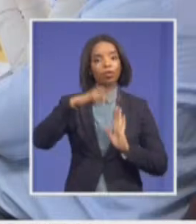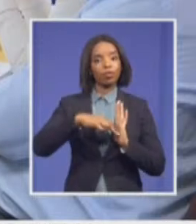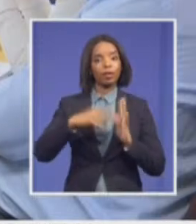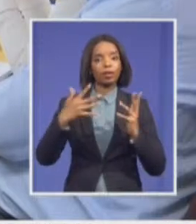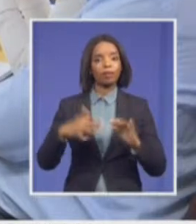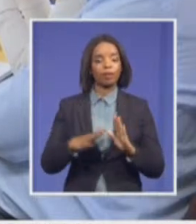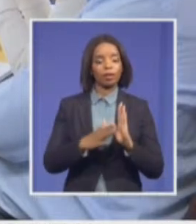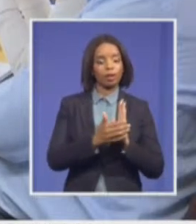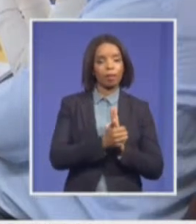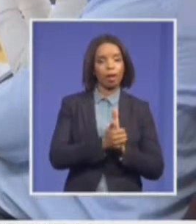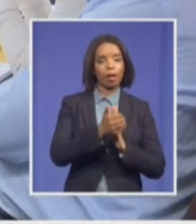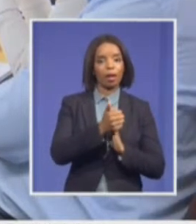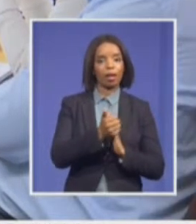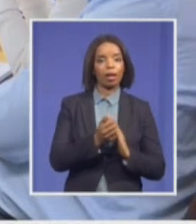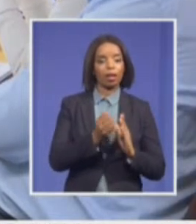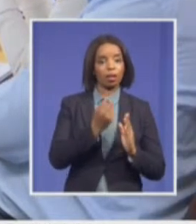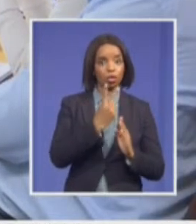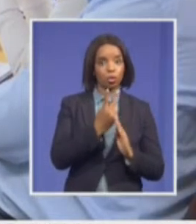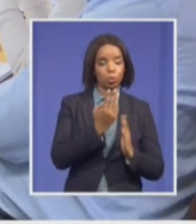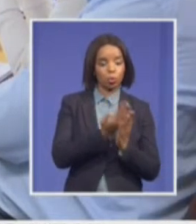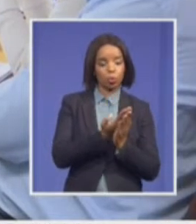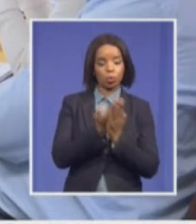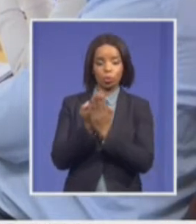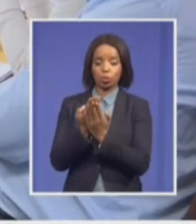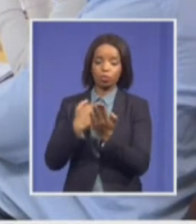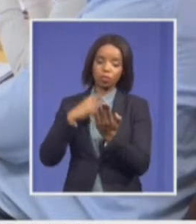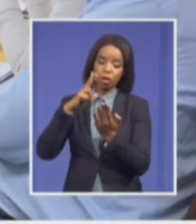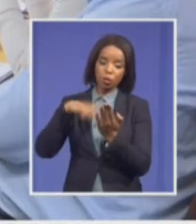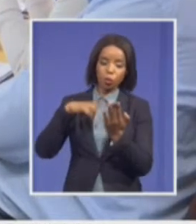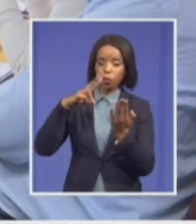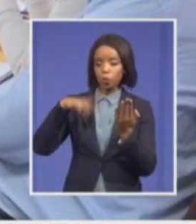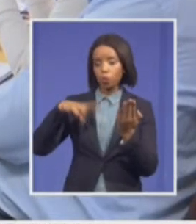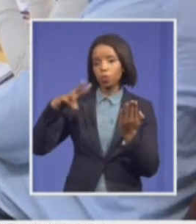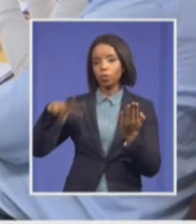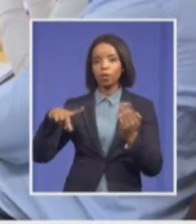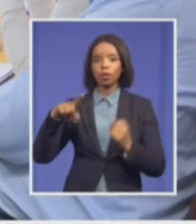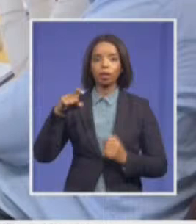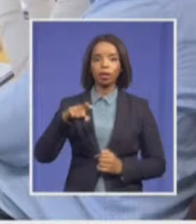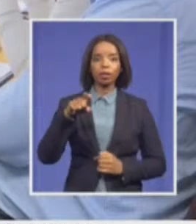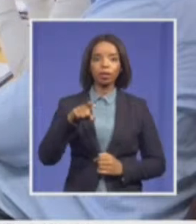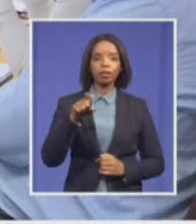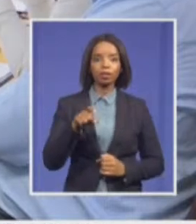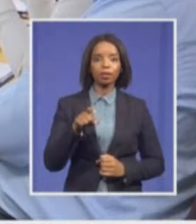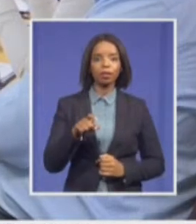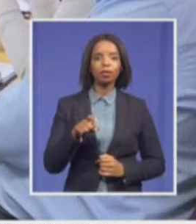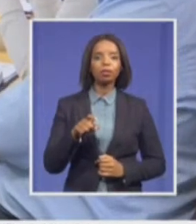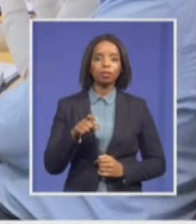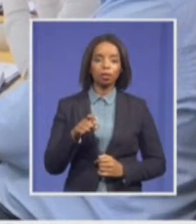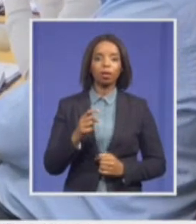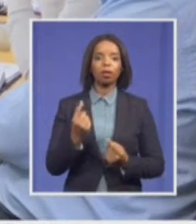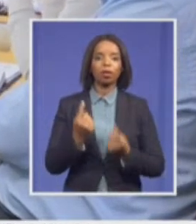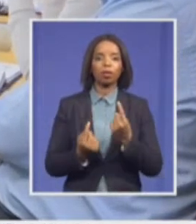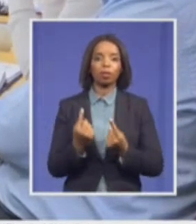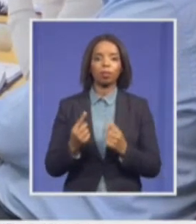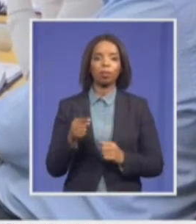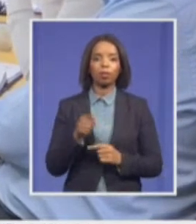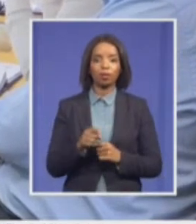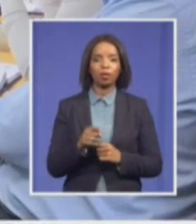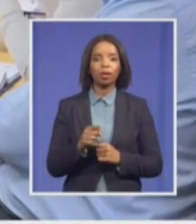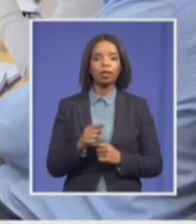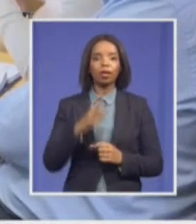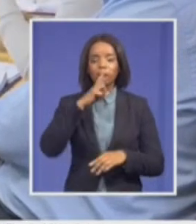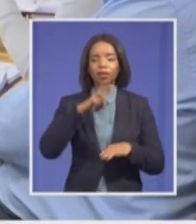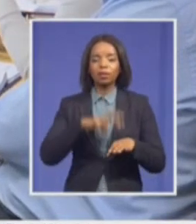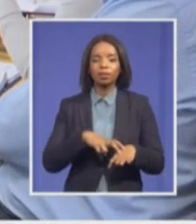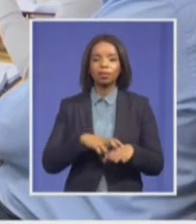a simple issue as to whether she deliberately aired it or not. Correct, Chairperson. So, isn't